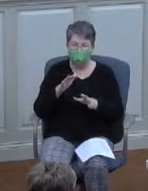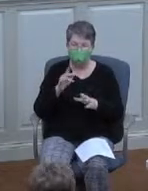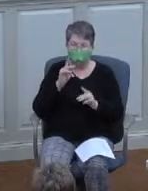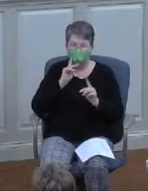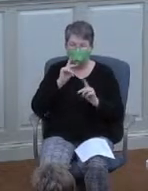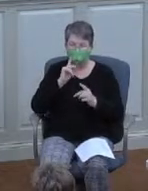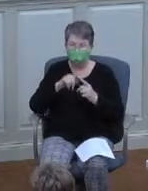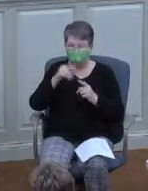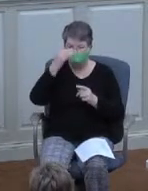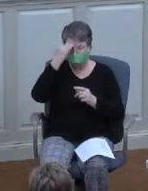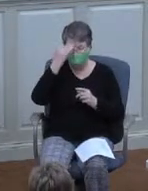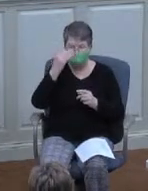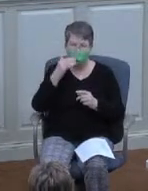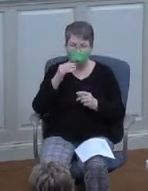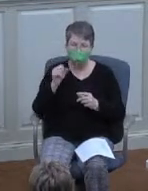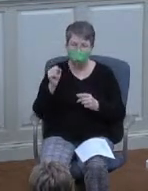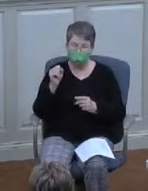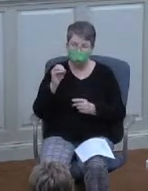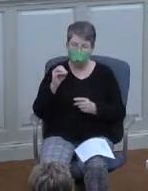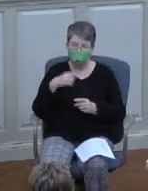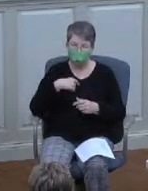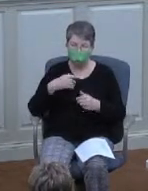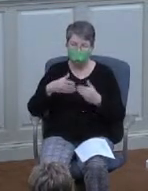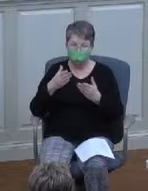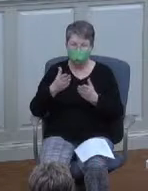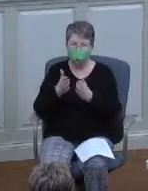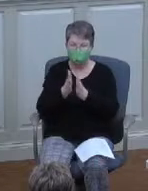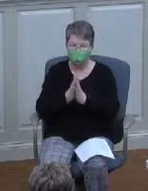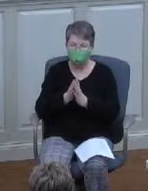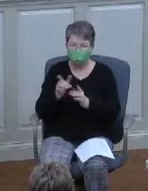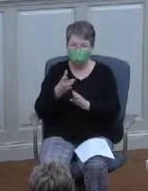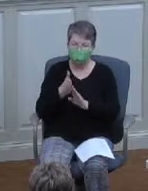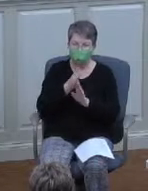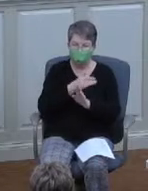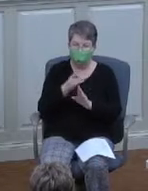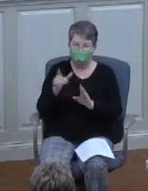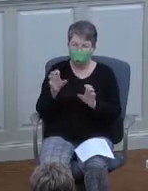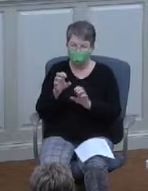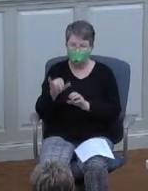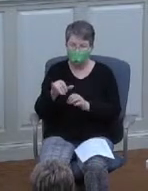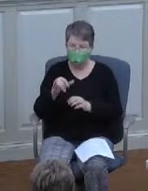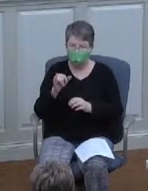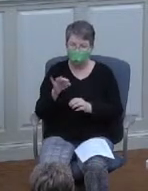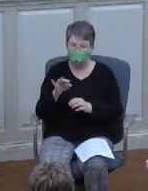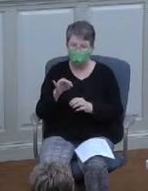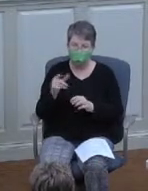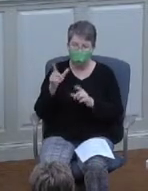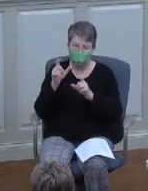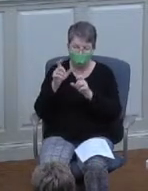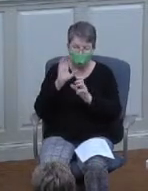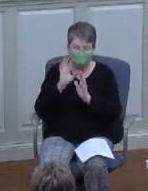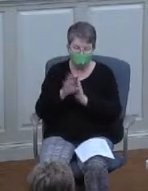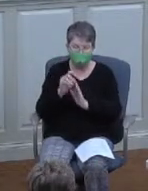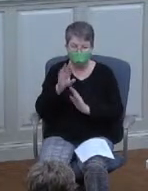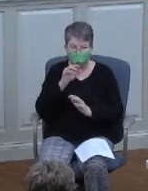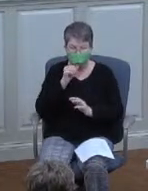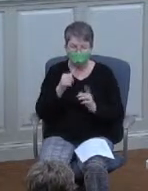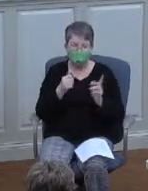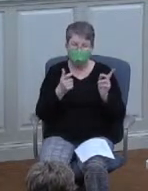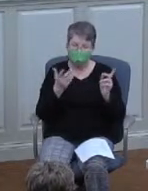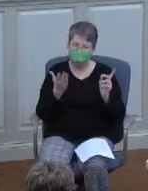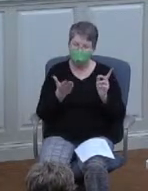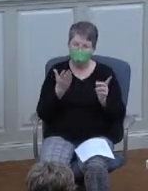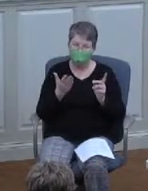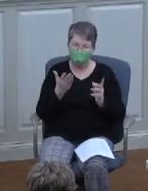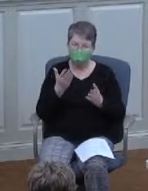right. abundantly public. So I would just suggest that you ask them prior to doing so, whether there is a photo taken or whether it's Yes. posted. Yeah. Yeah, and we may need the paper to